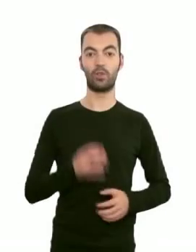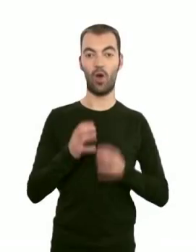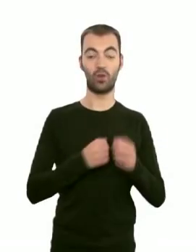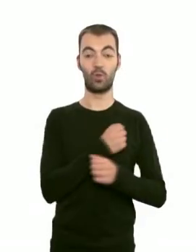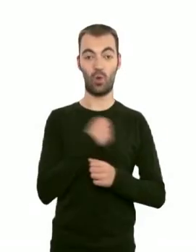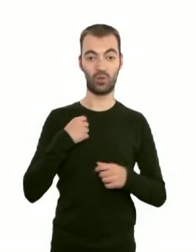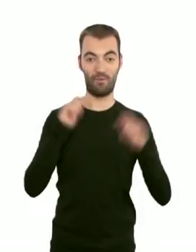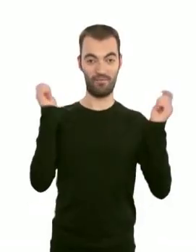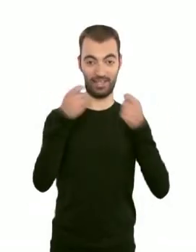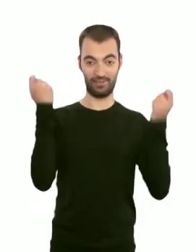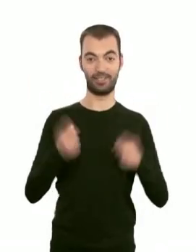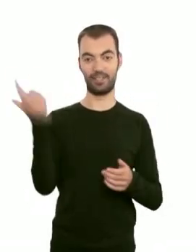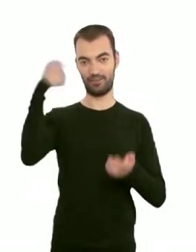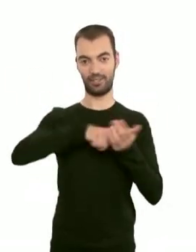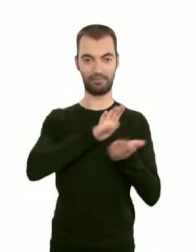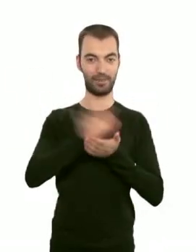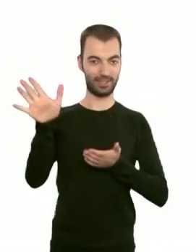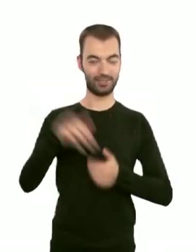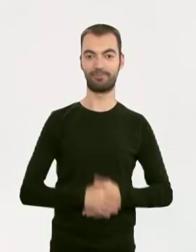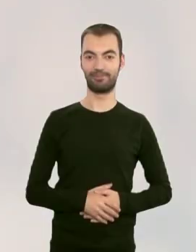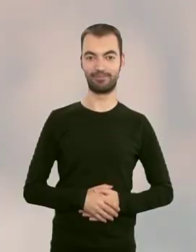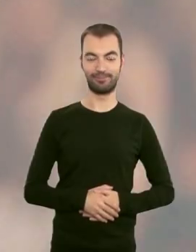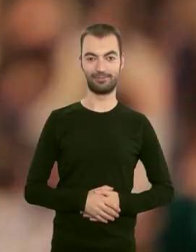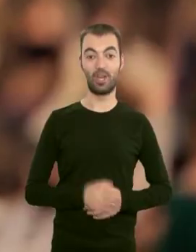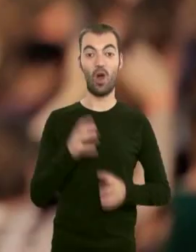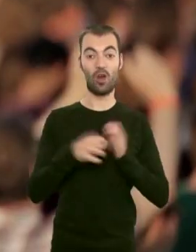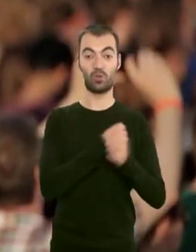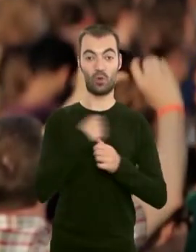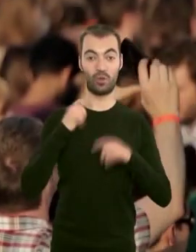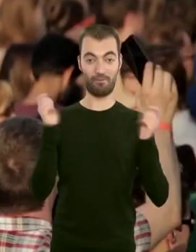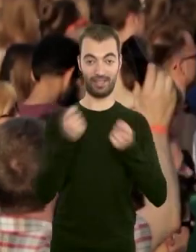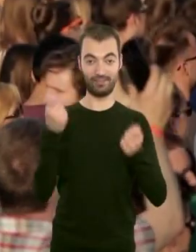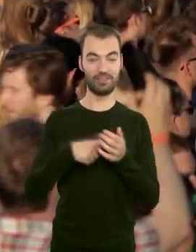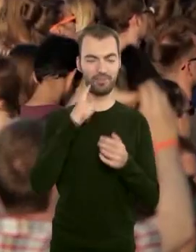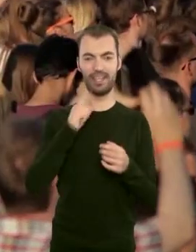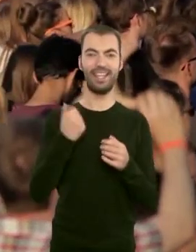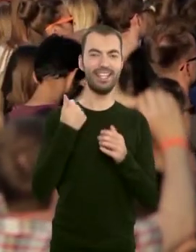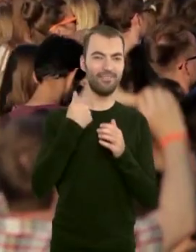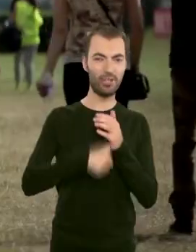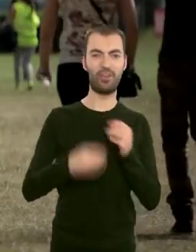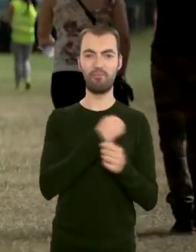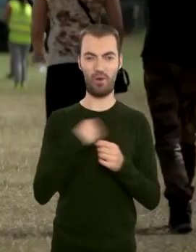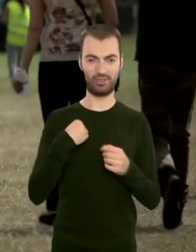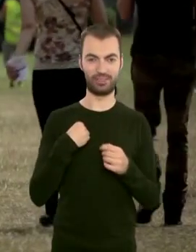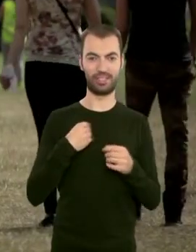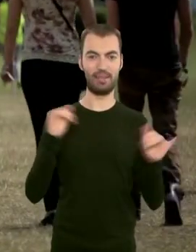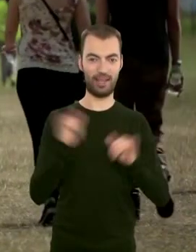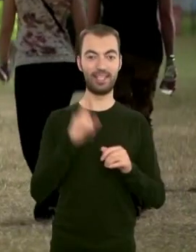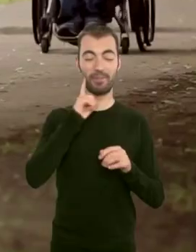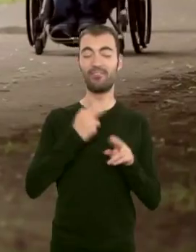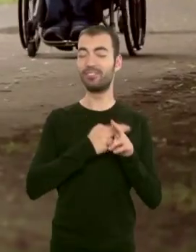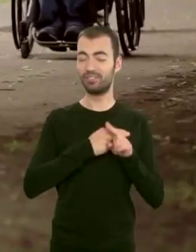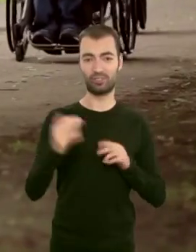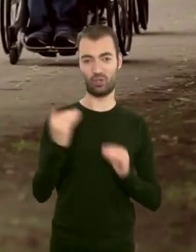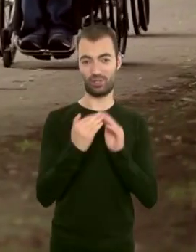Orange Warsaw Festival 2015. Orange Warsaw Festival is the only such event in Poland. It is truly accessible to